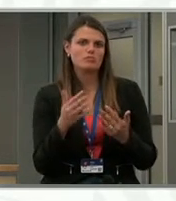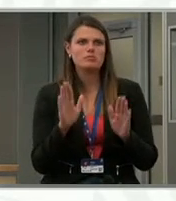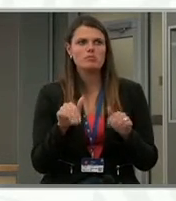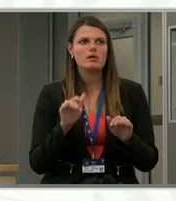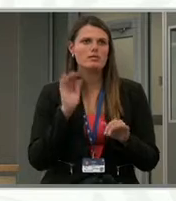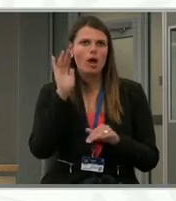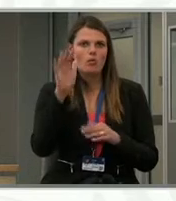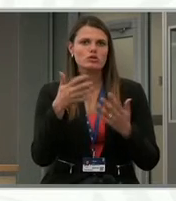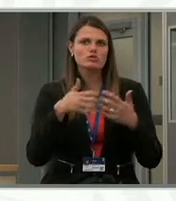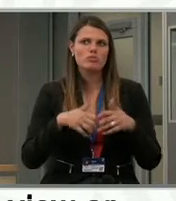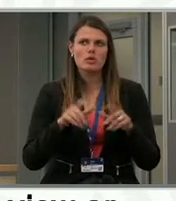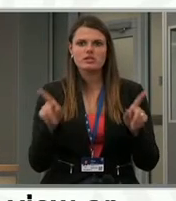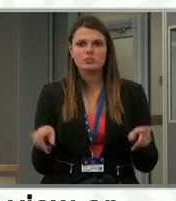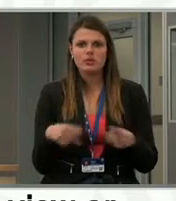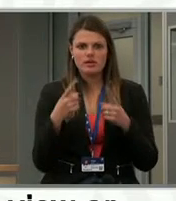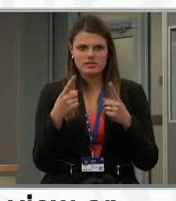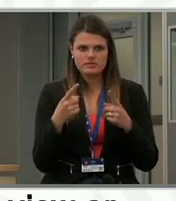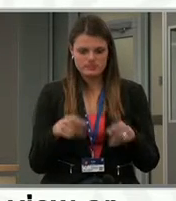or the vision of the